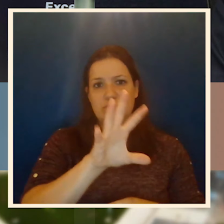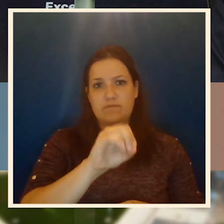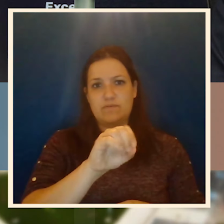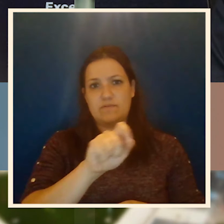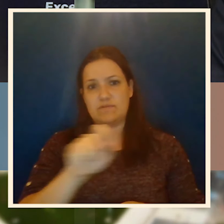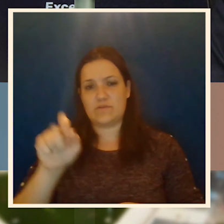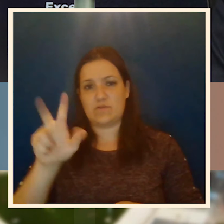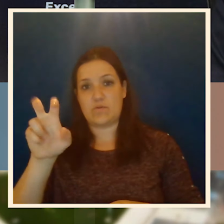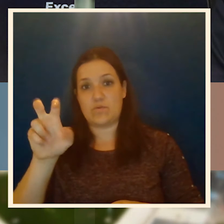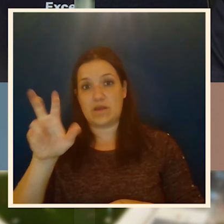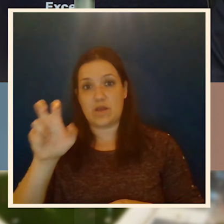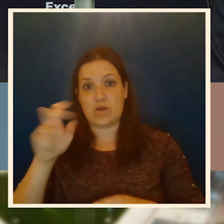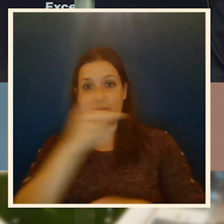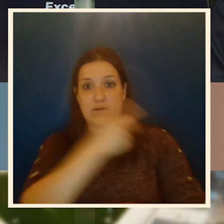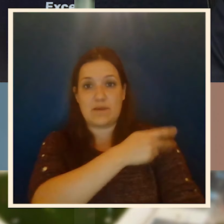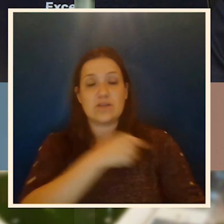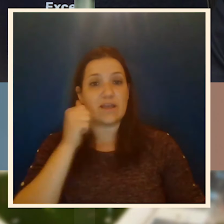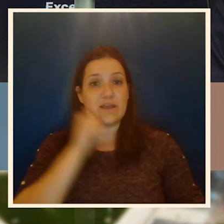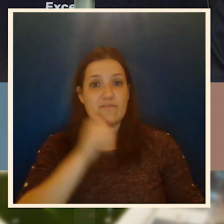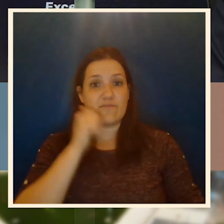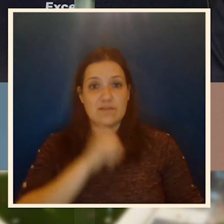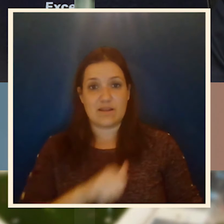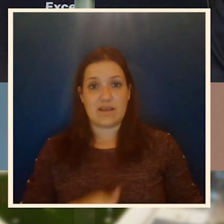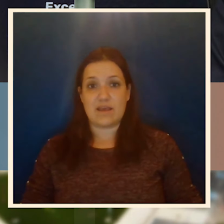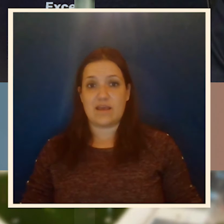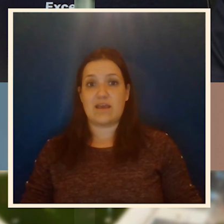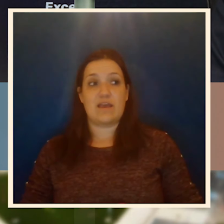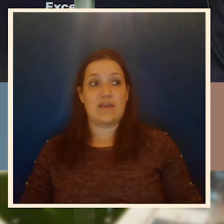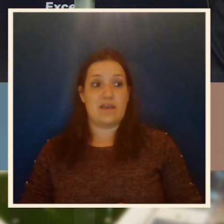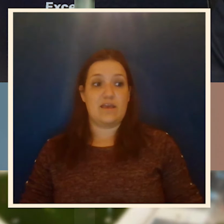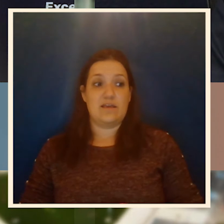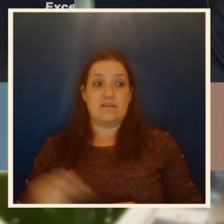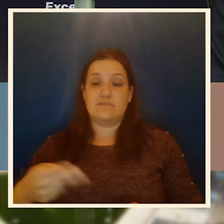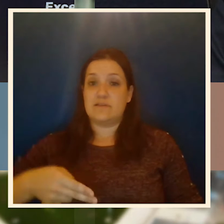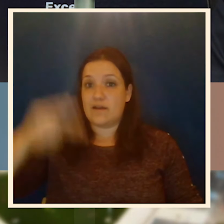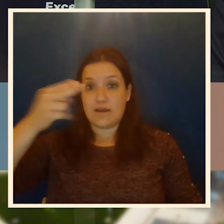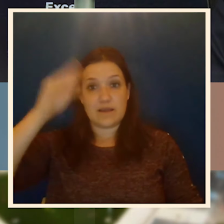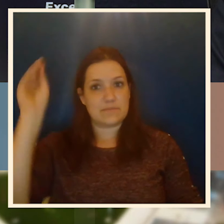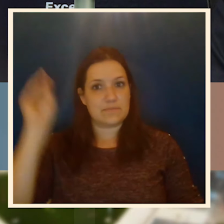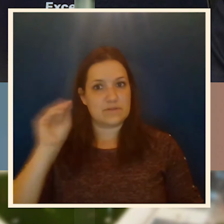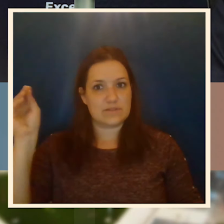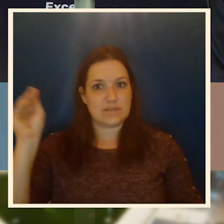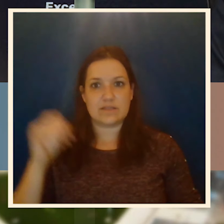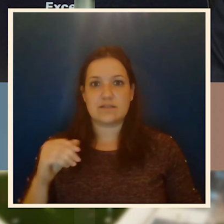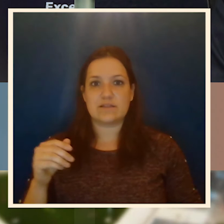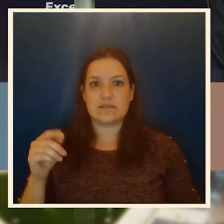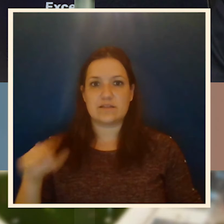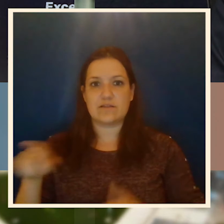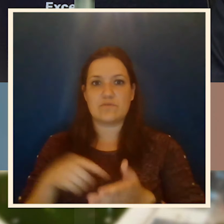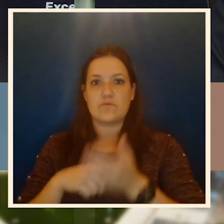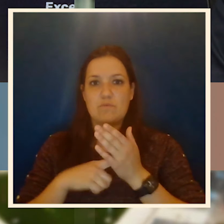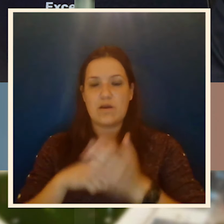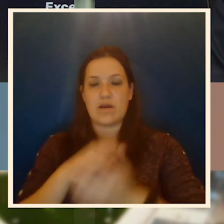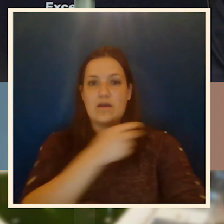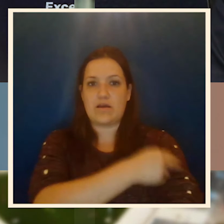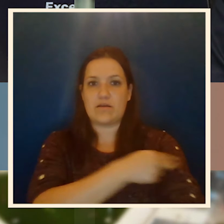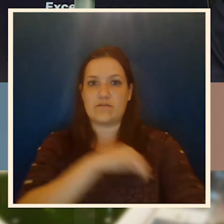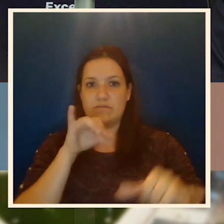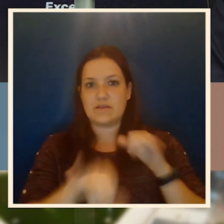incredible amount of volume. Averaging between 250 and 300 patients a day,